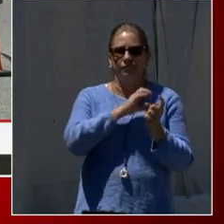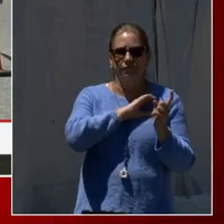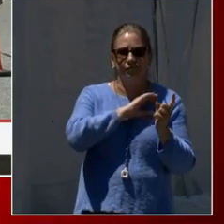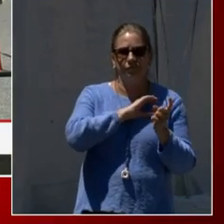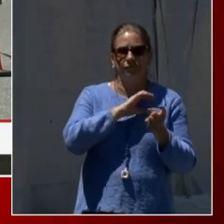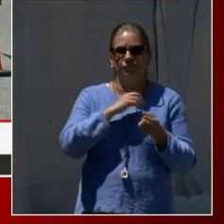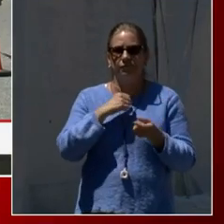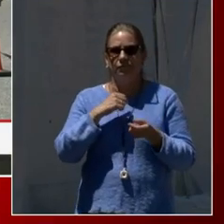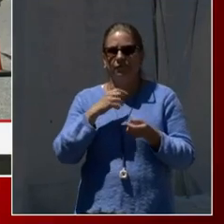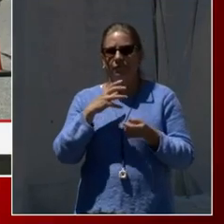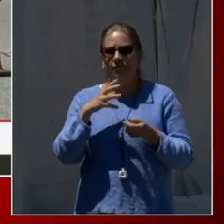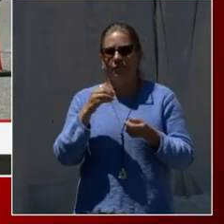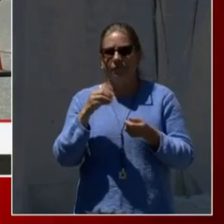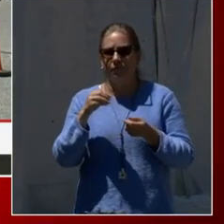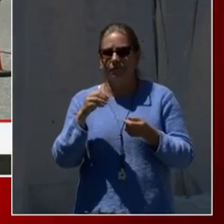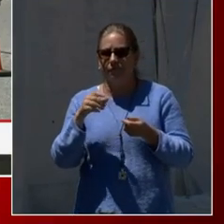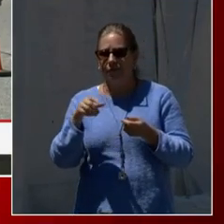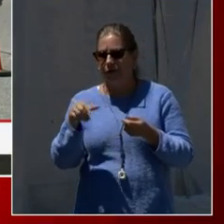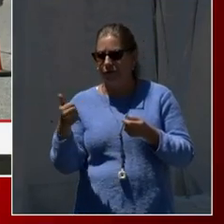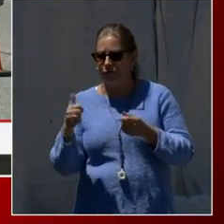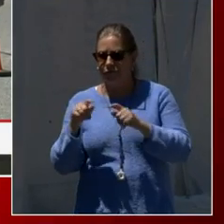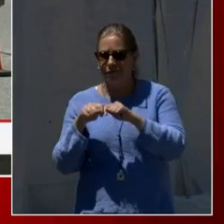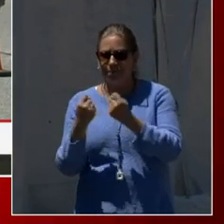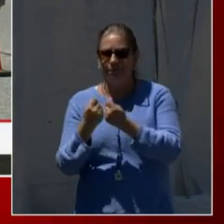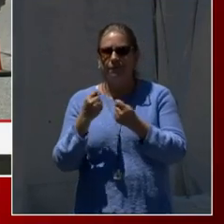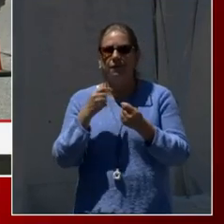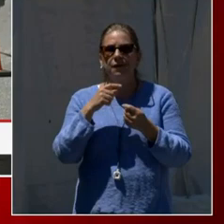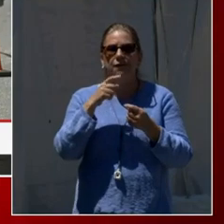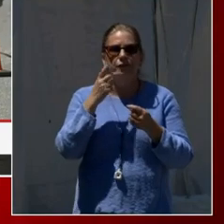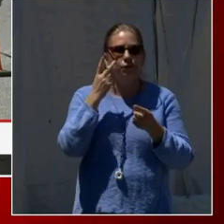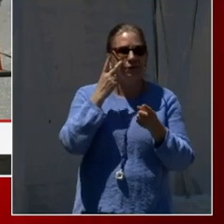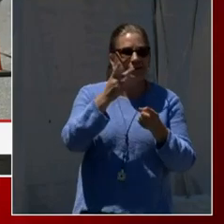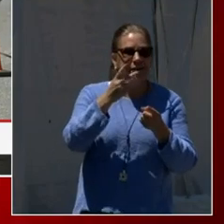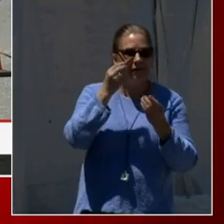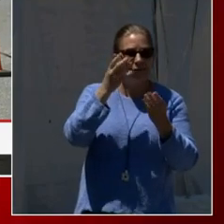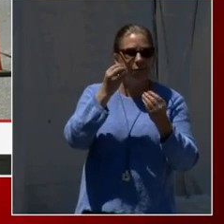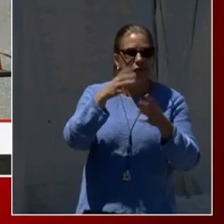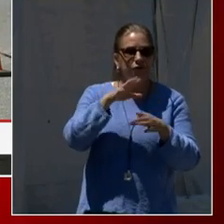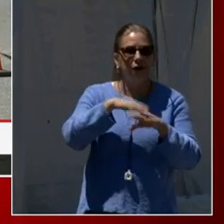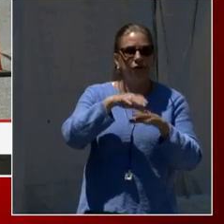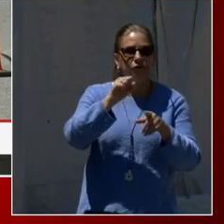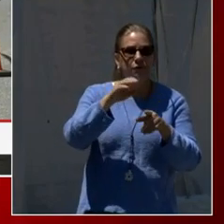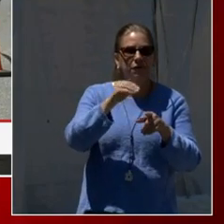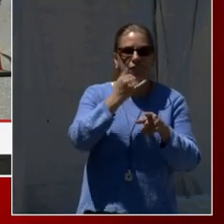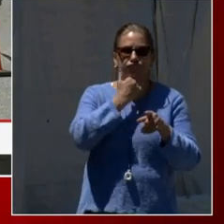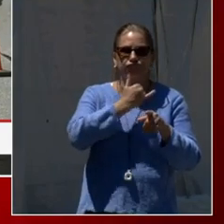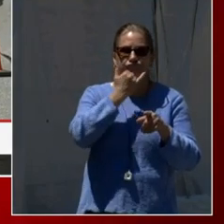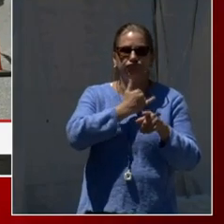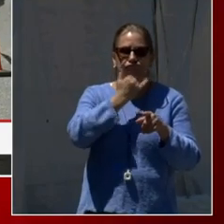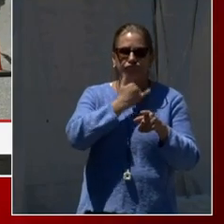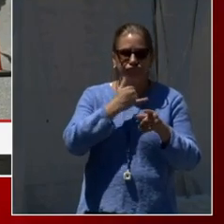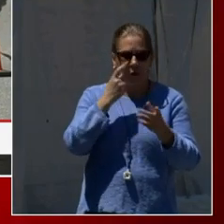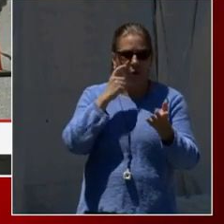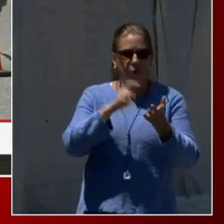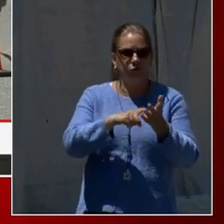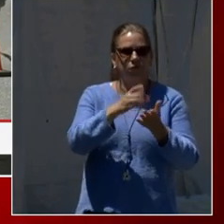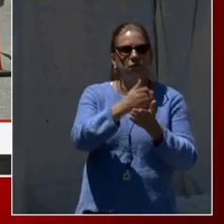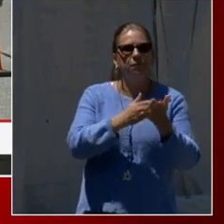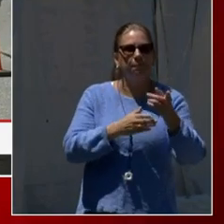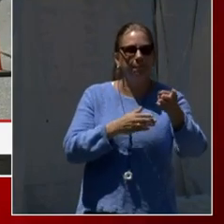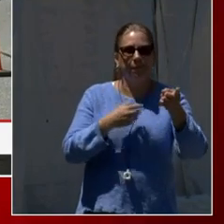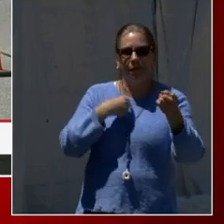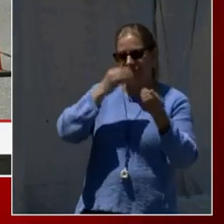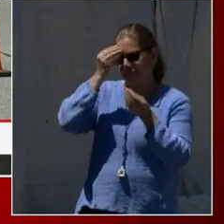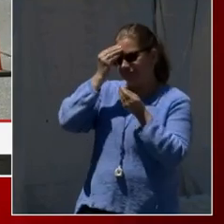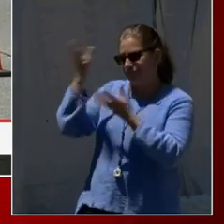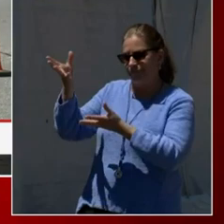have identified some and have passed that information to federal authorities, to the FBI, and to the U.S. Department